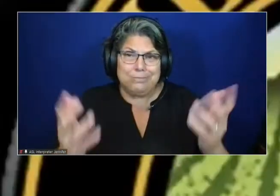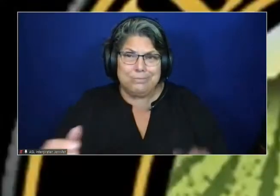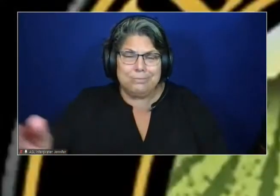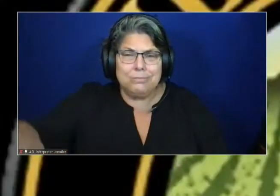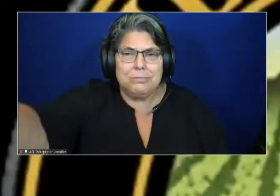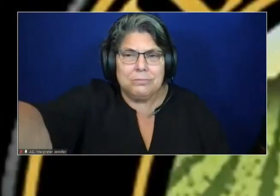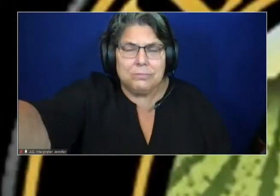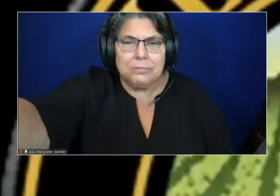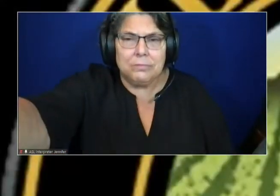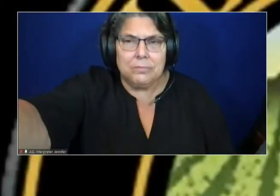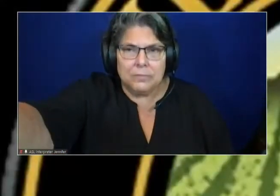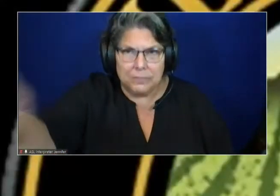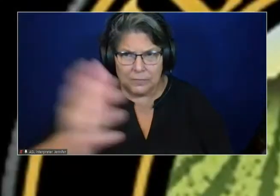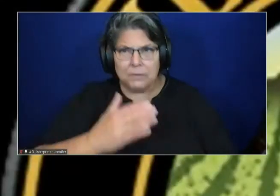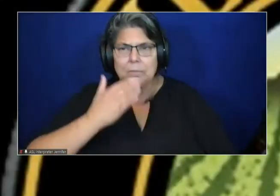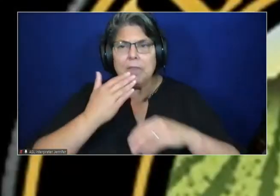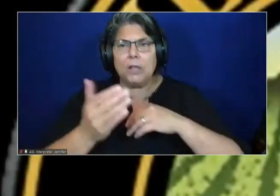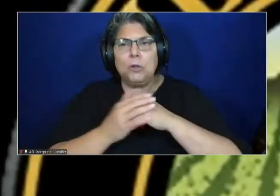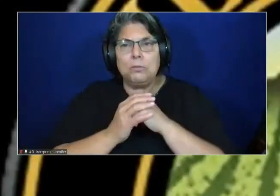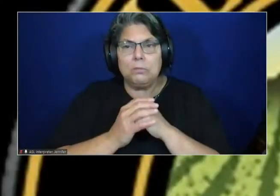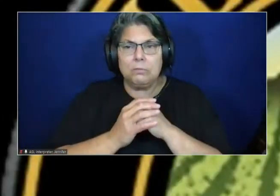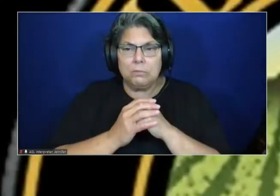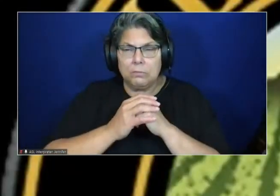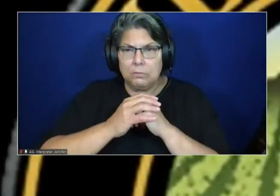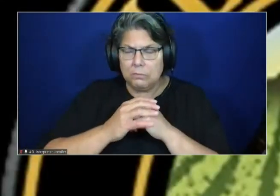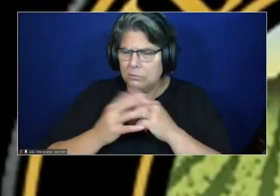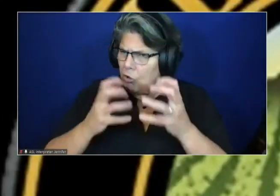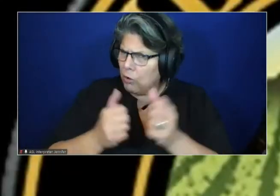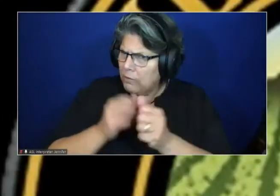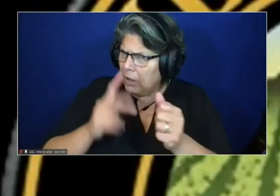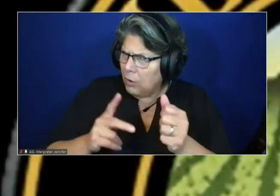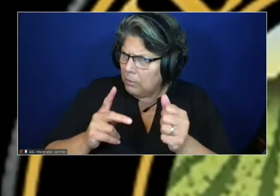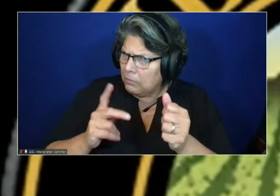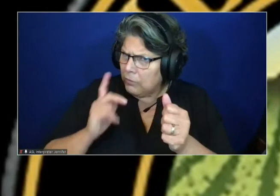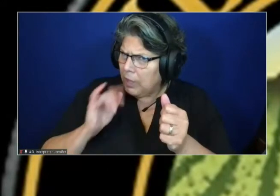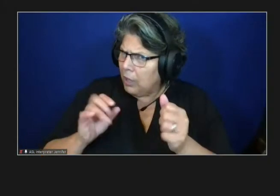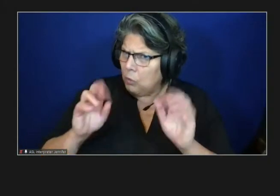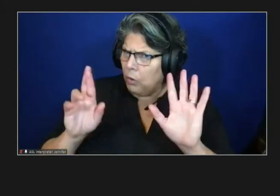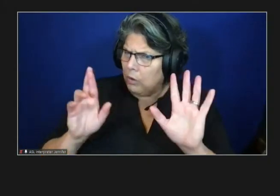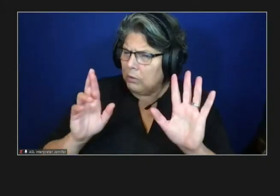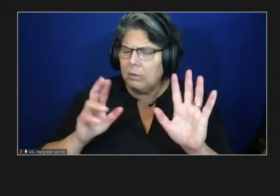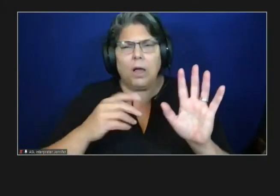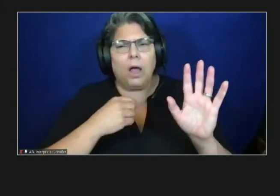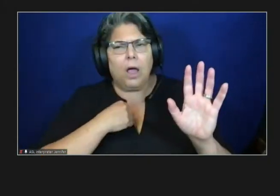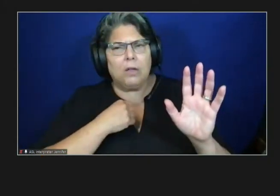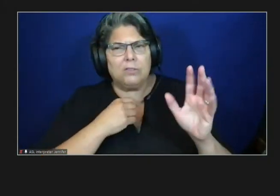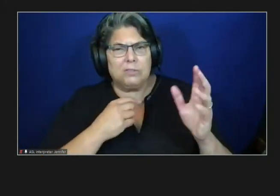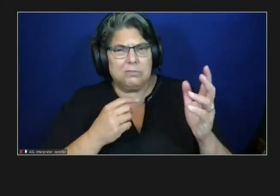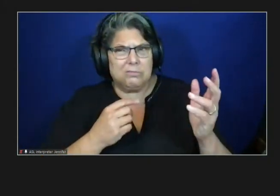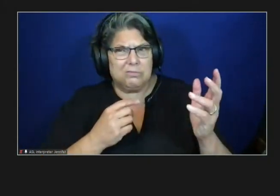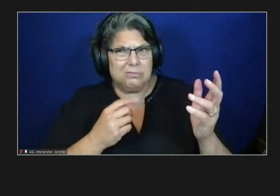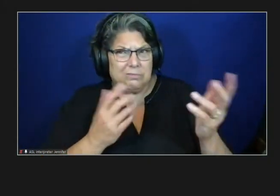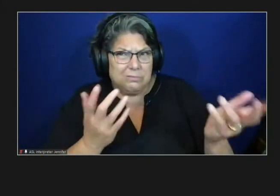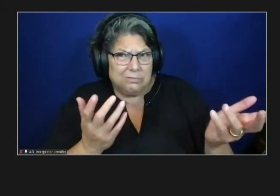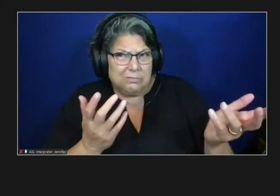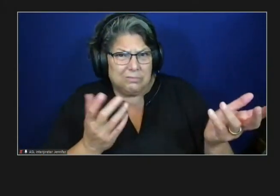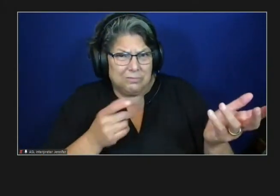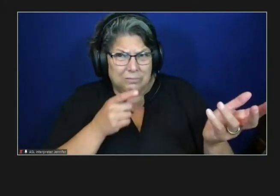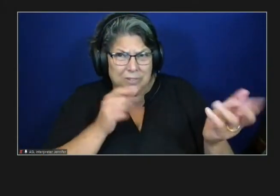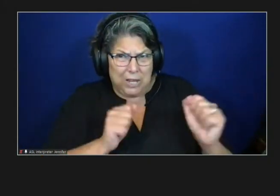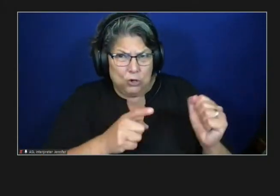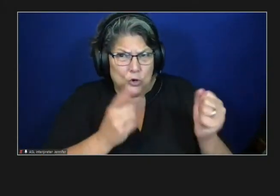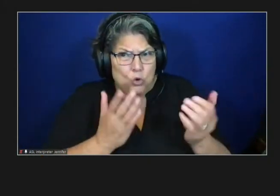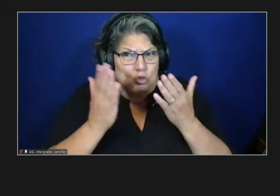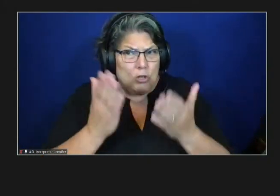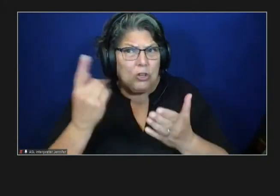Thank you. Wait. Next up, did you have another follow-up question? Well, I just meant, is there anything that you would suggest at